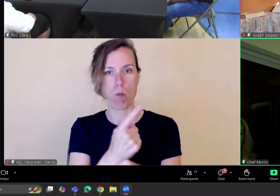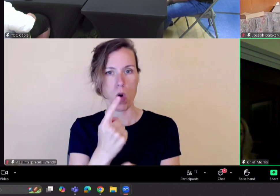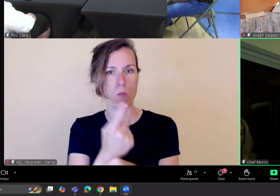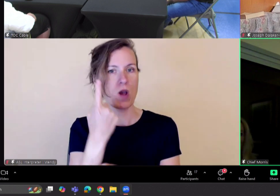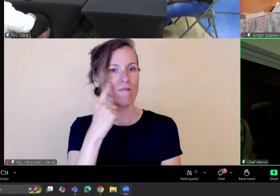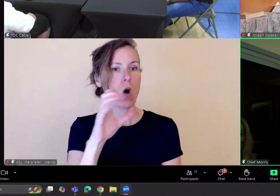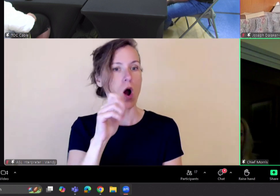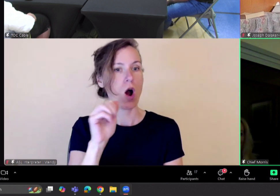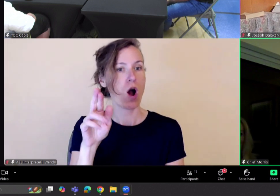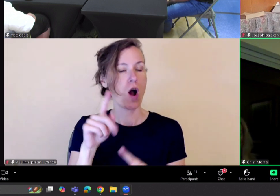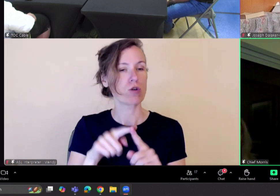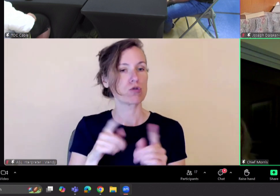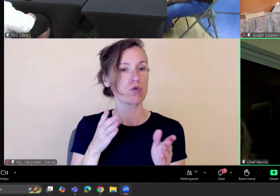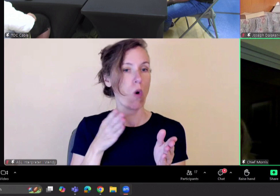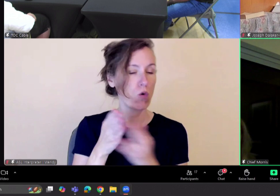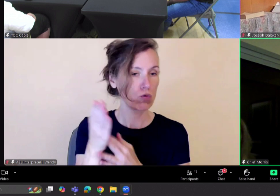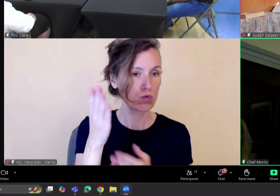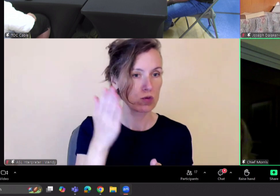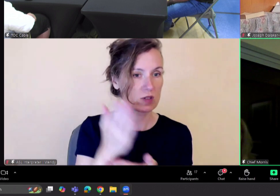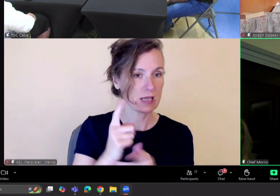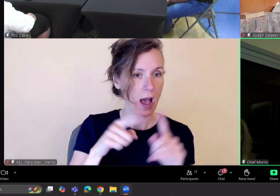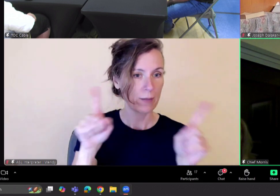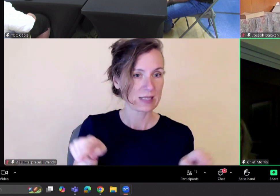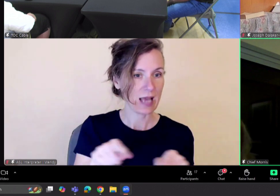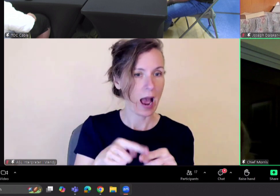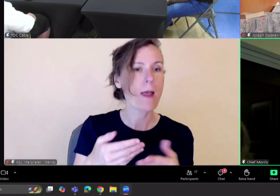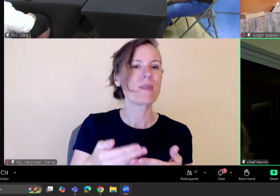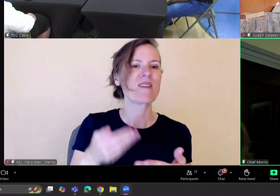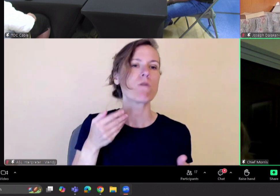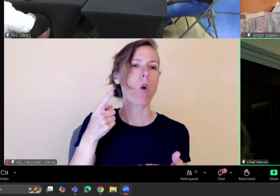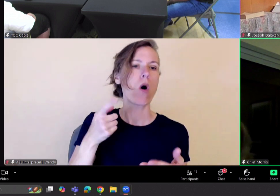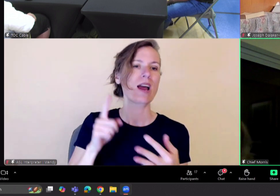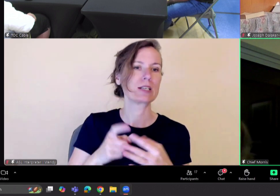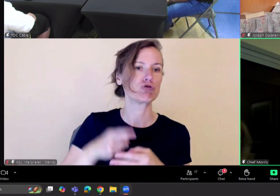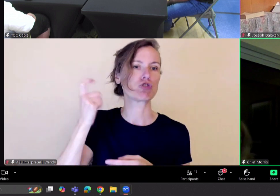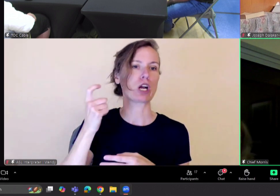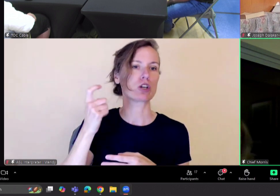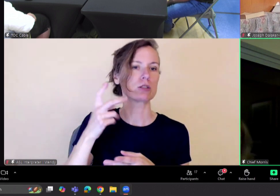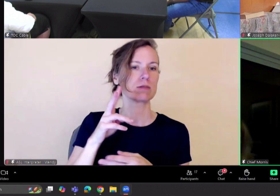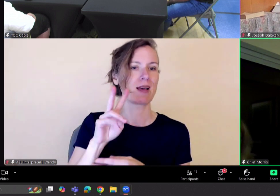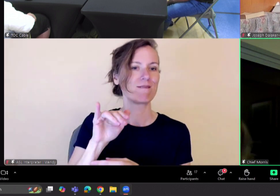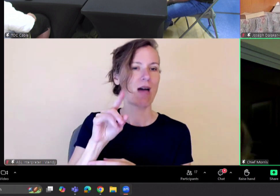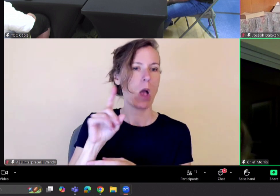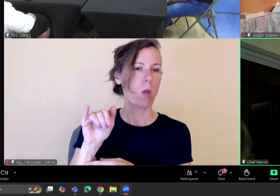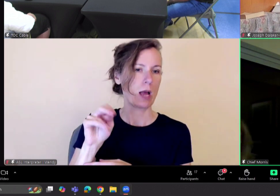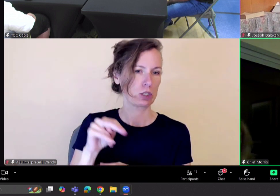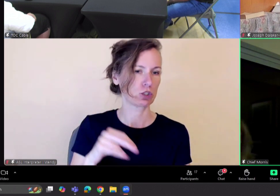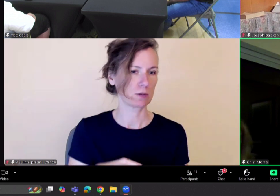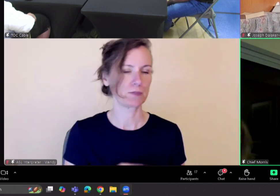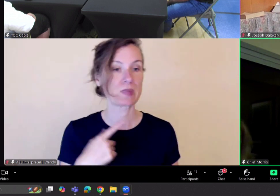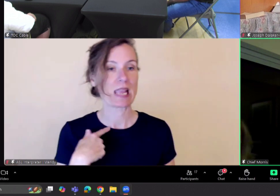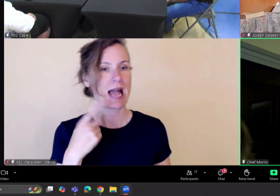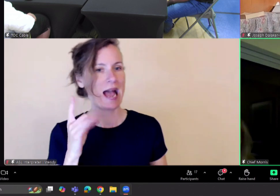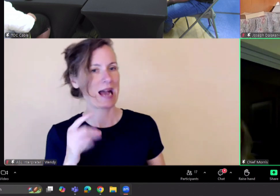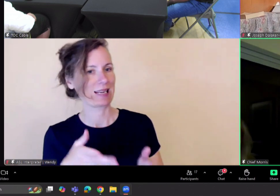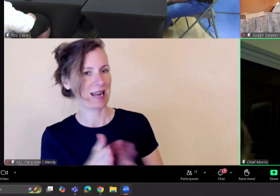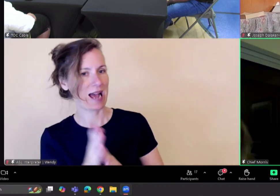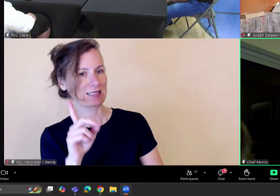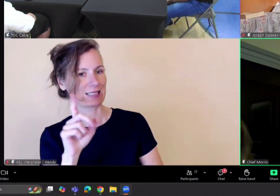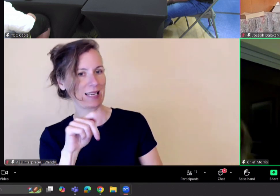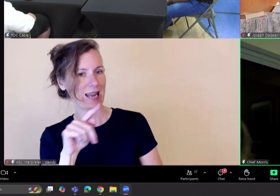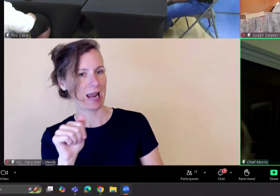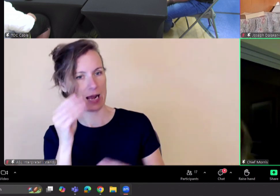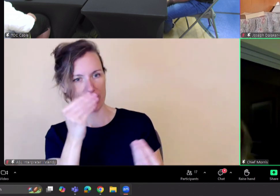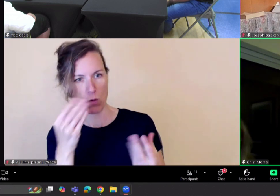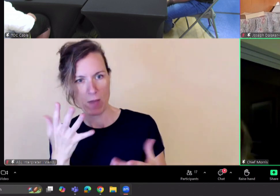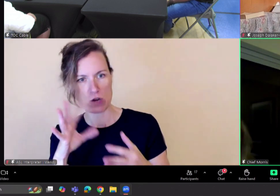sign before it triggers a violation. I did ask for data as it relates to the average speeds